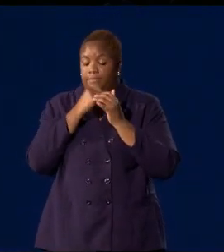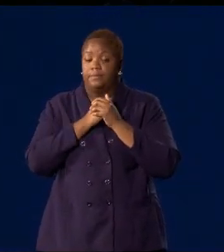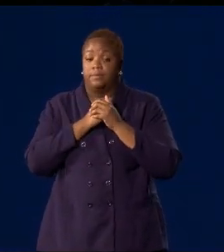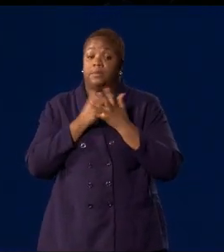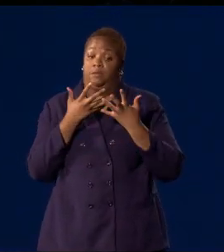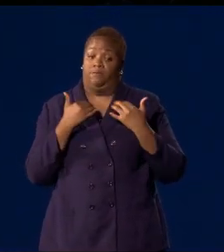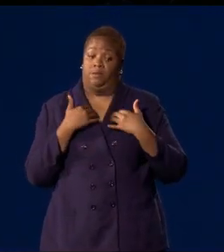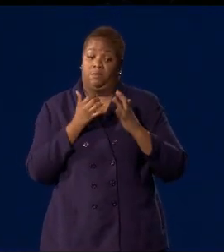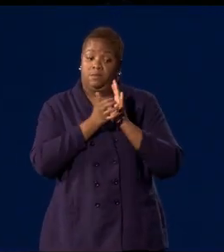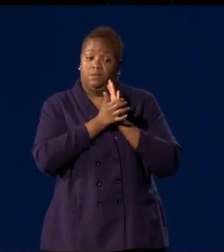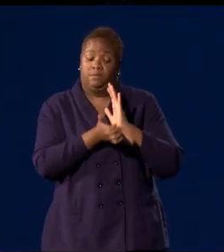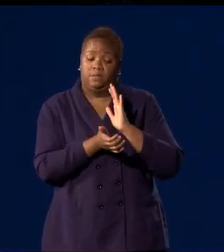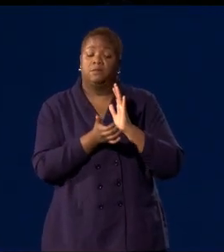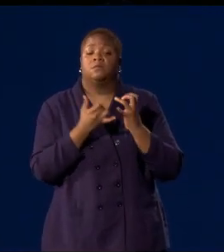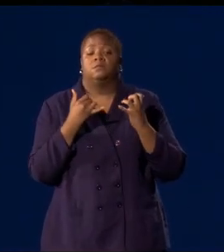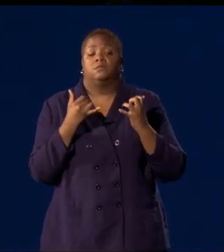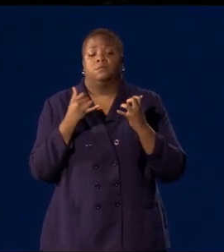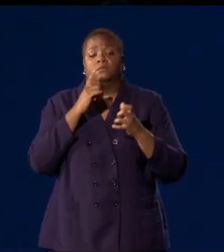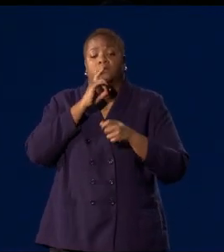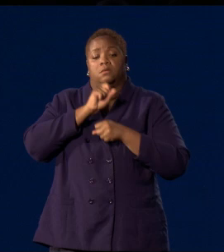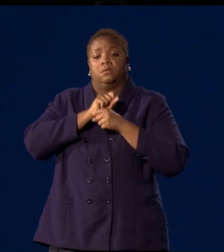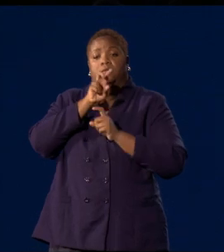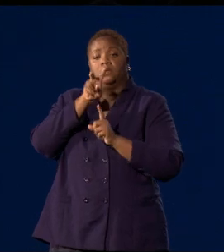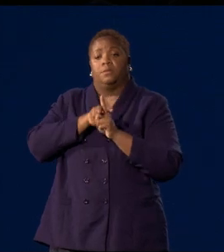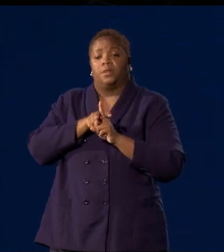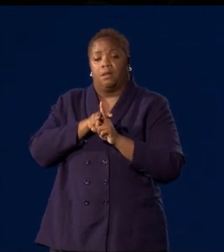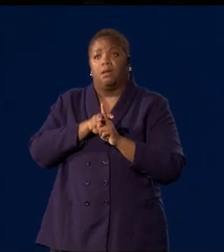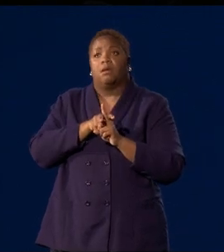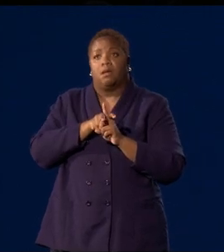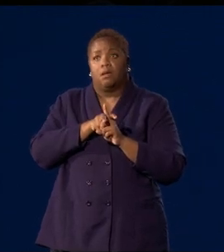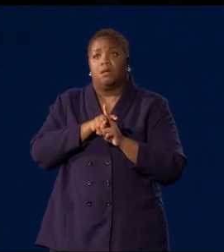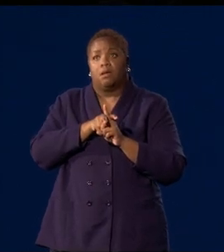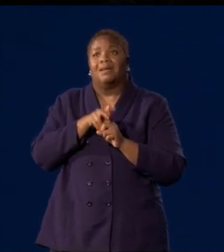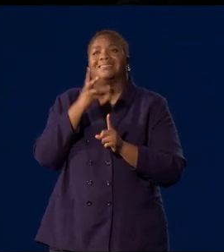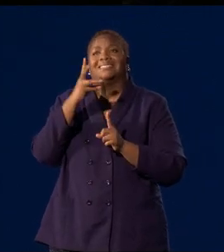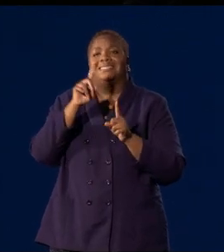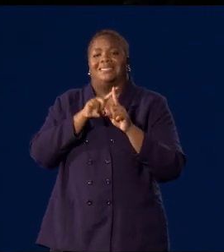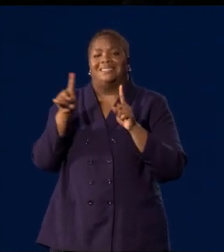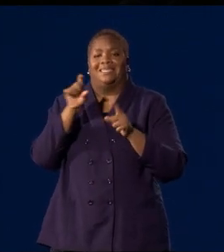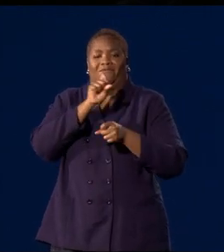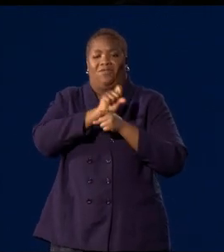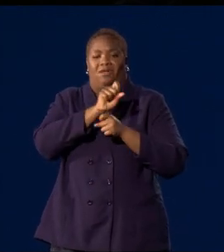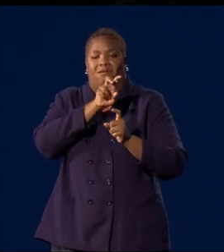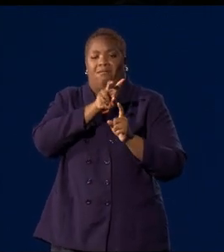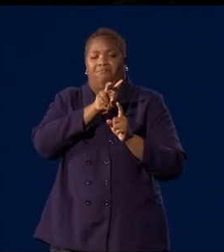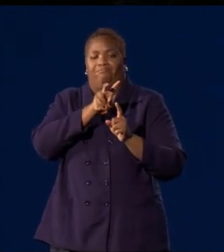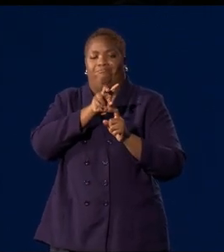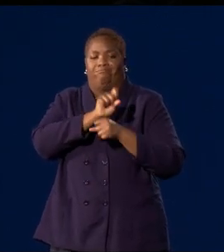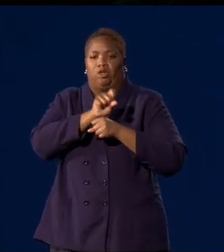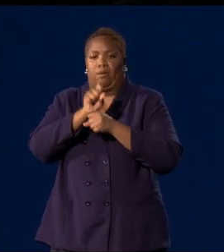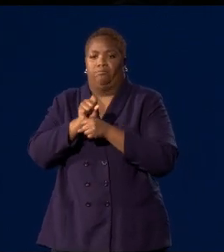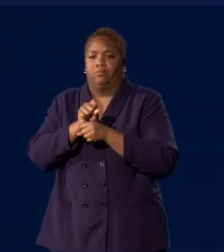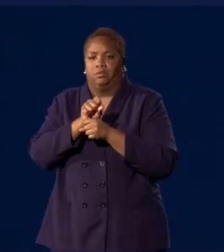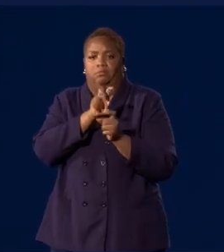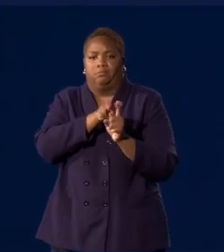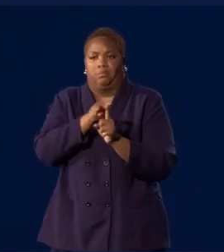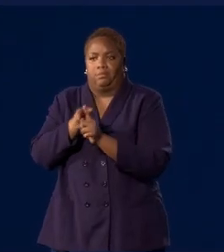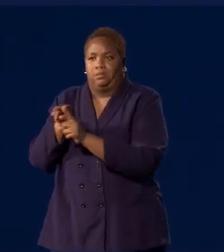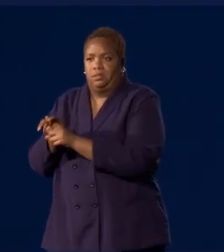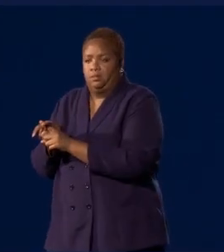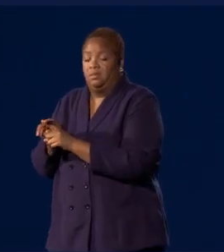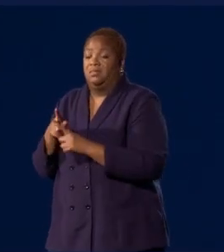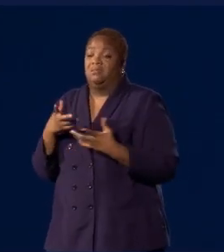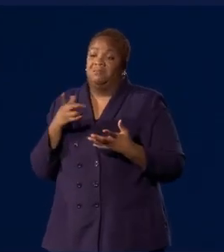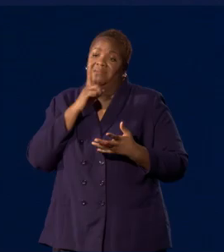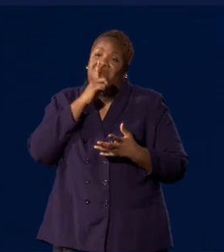these skills to actually applying them to 16 occupations. Because after all, right, what is